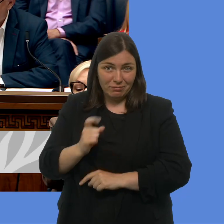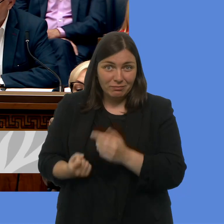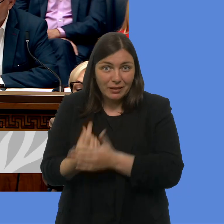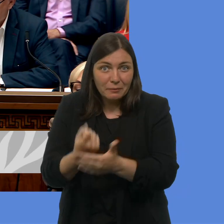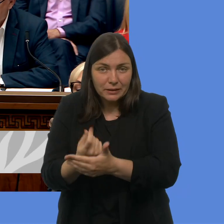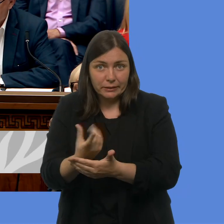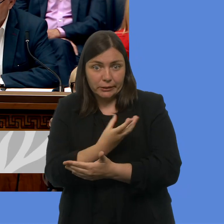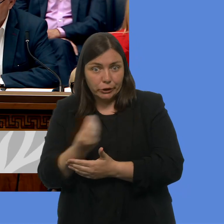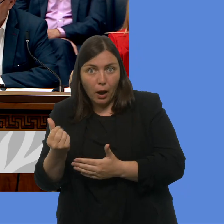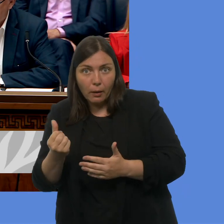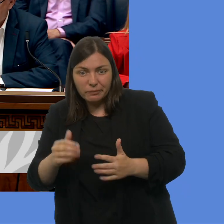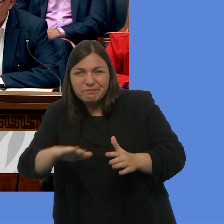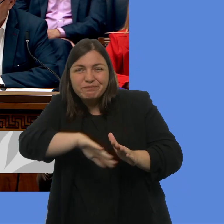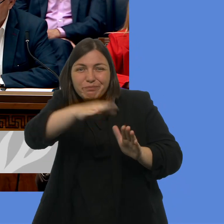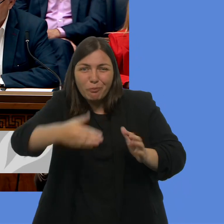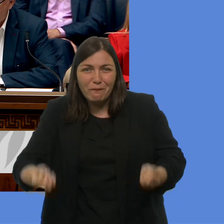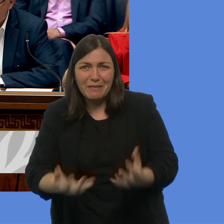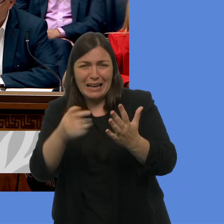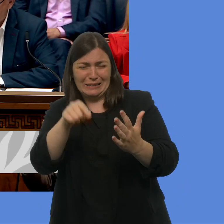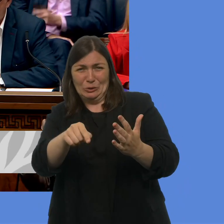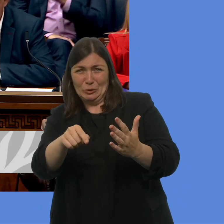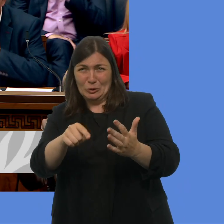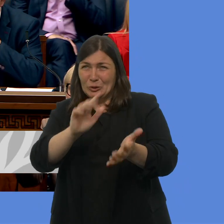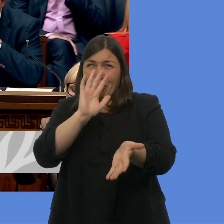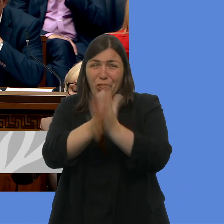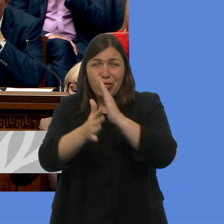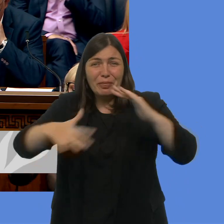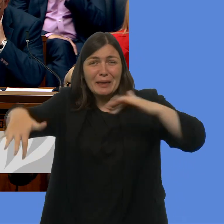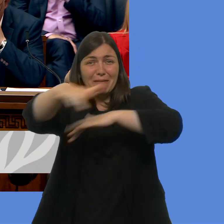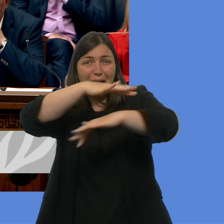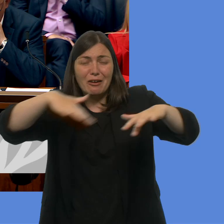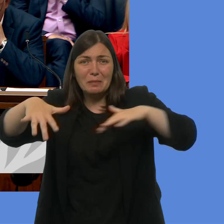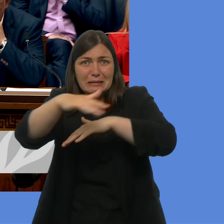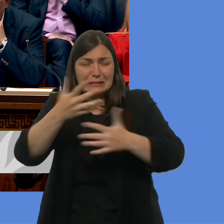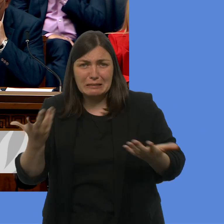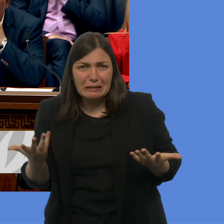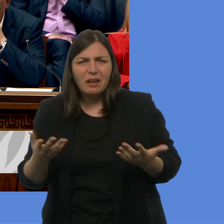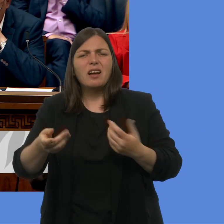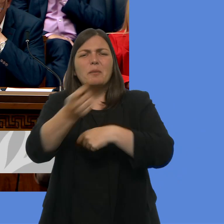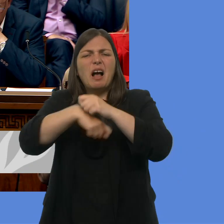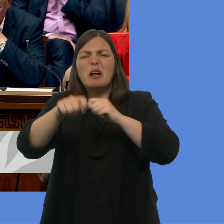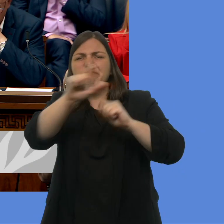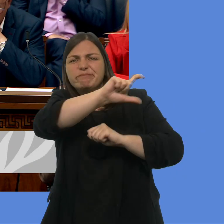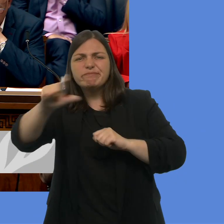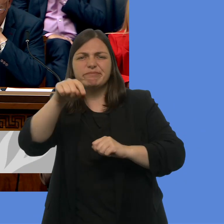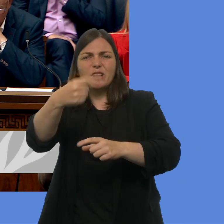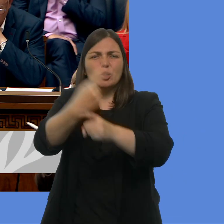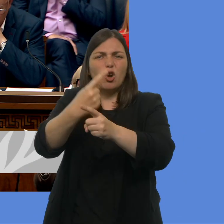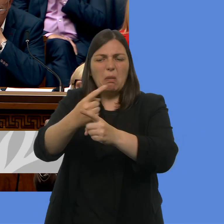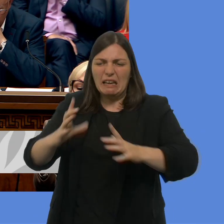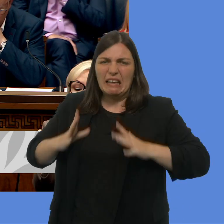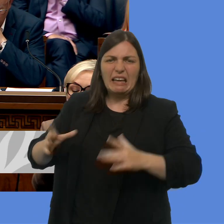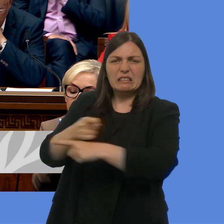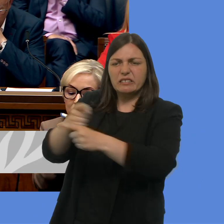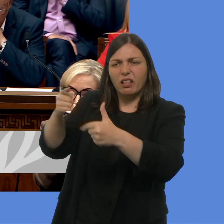health and safety at risk and polluted our environment, but were also used to scapegoat migrants and promote hatred. A focus on safety and